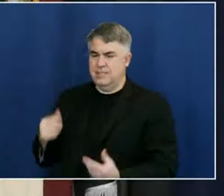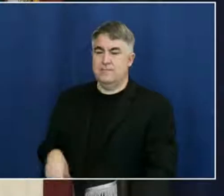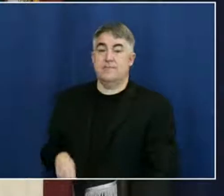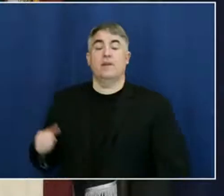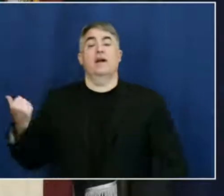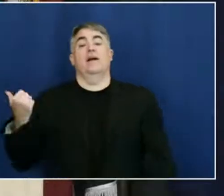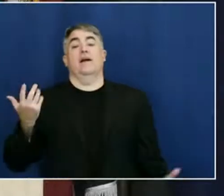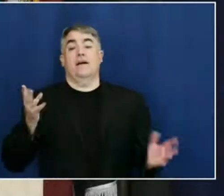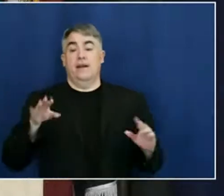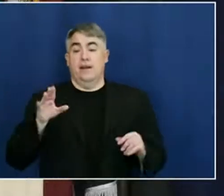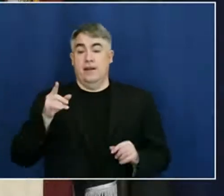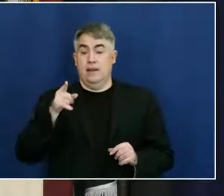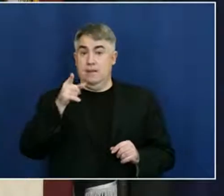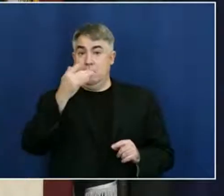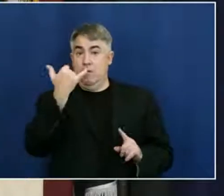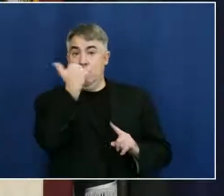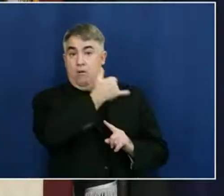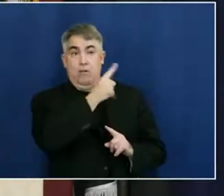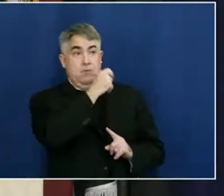ask them, Tommy.